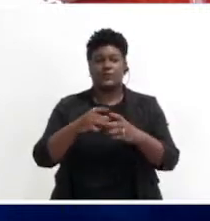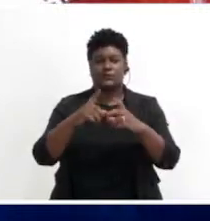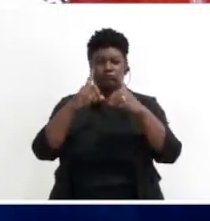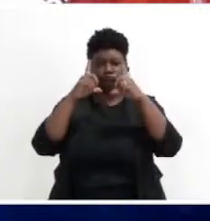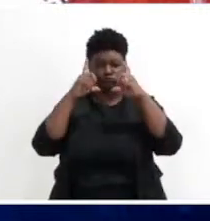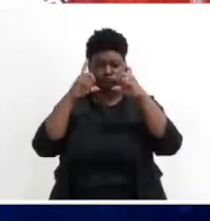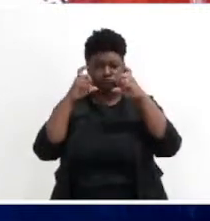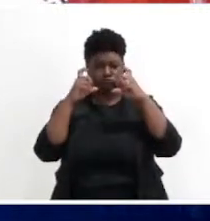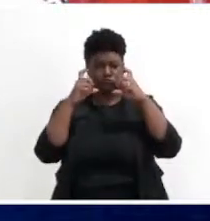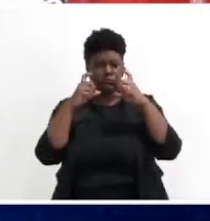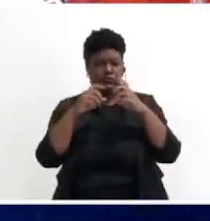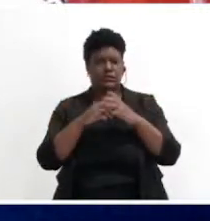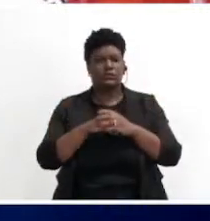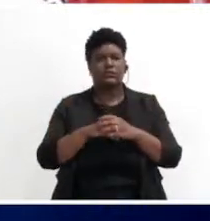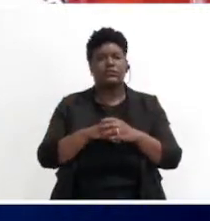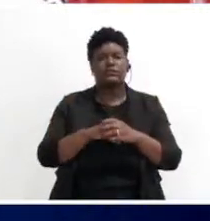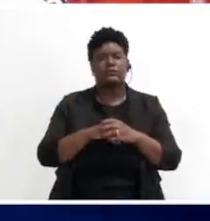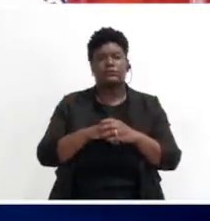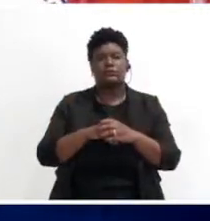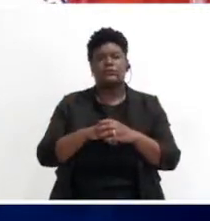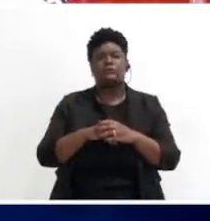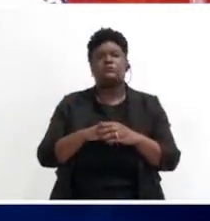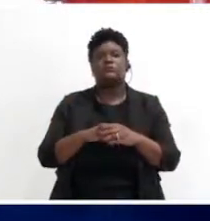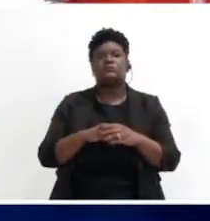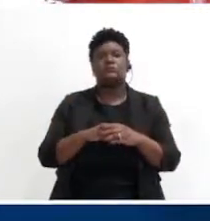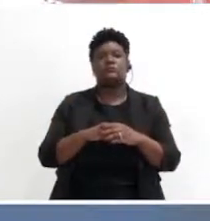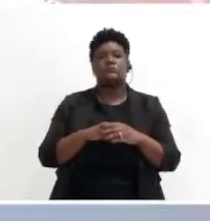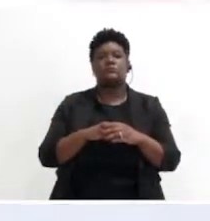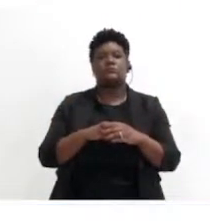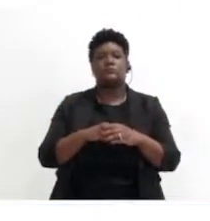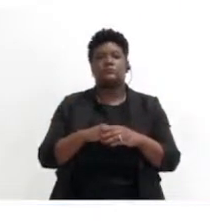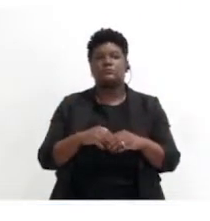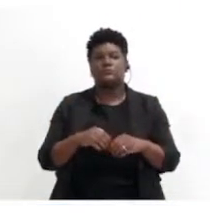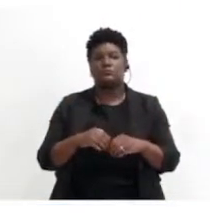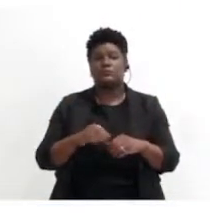I don't know if you're aware, but the cameras in your phone are actually semiconductor chips,